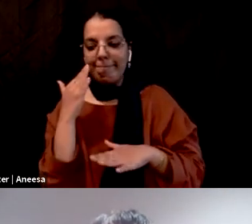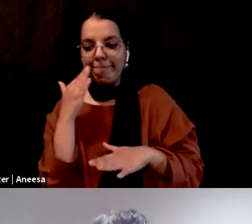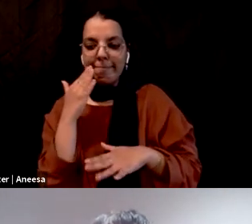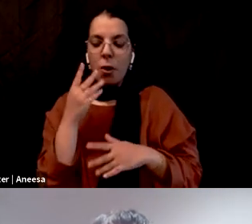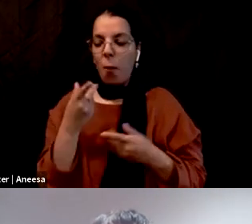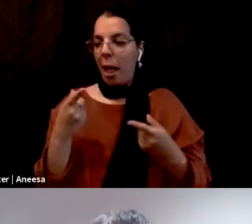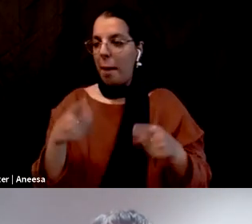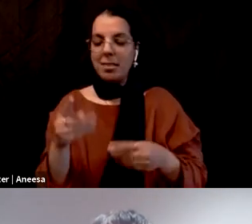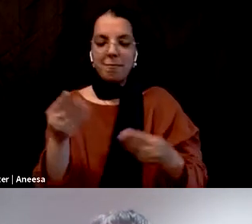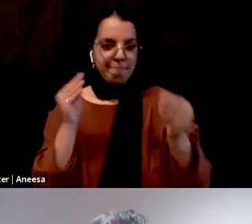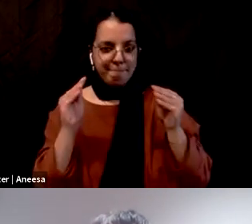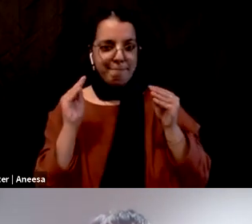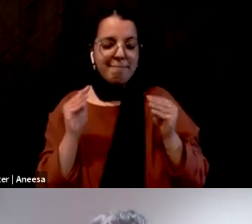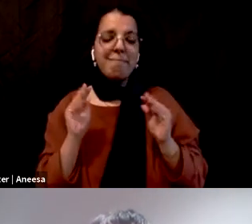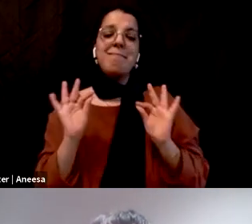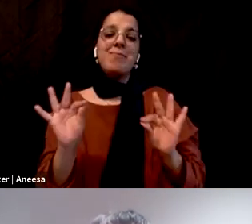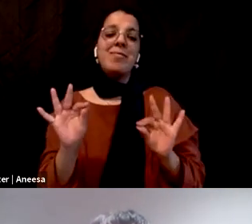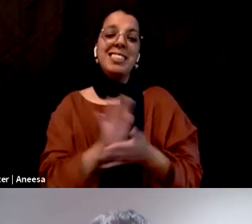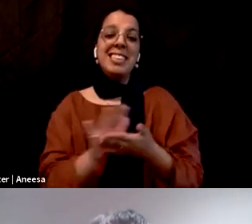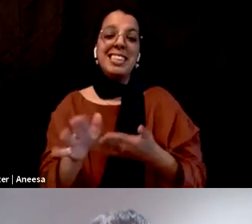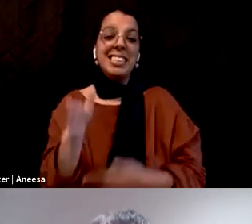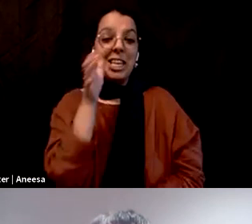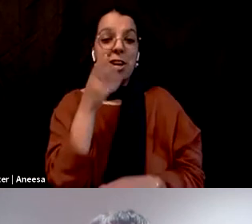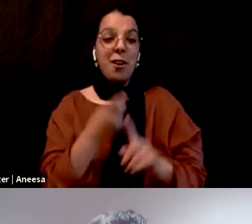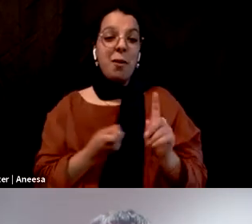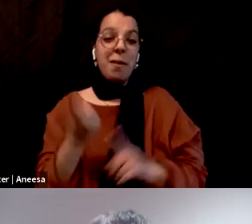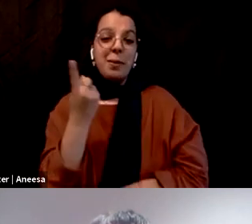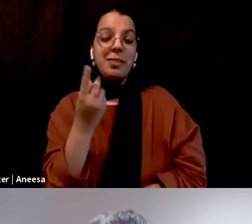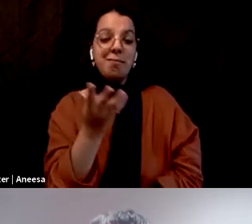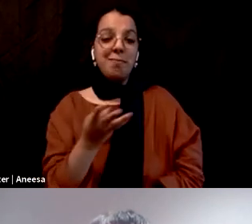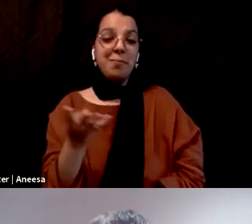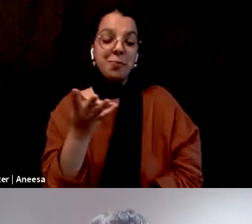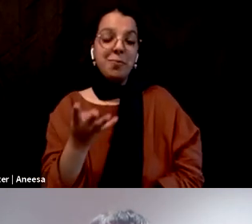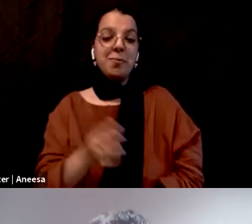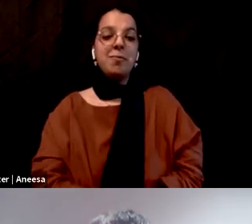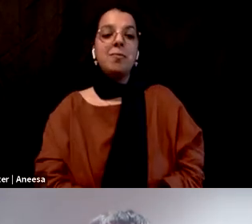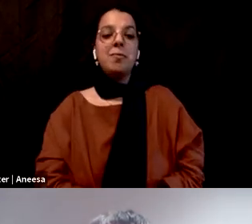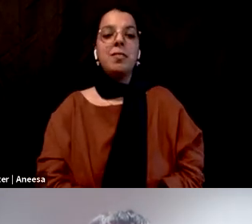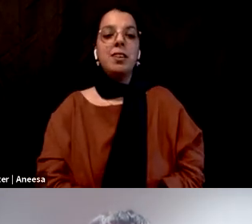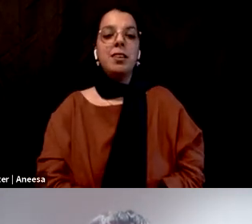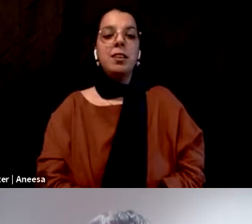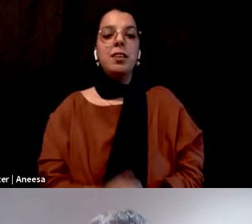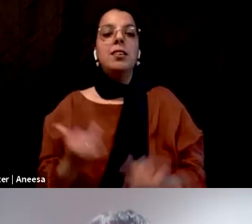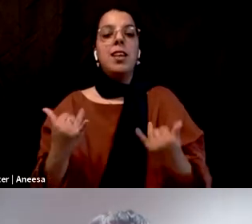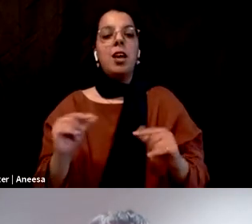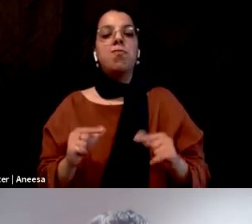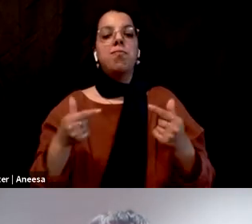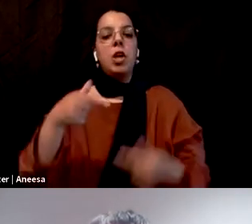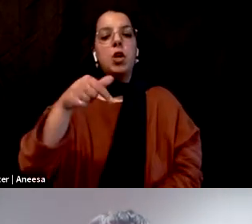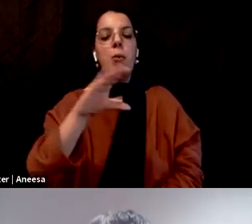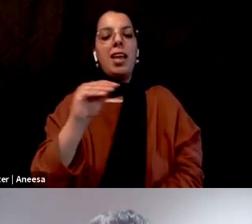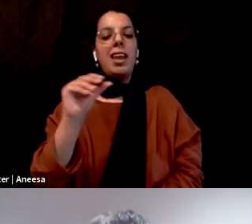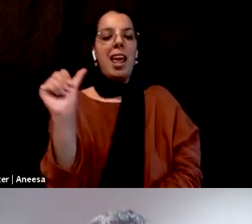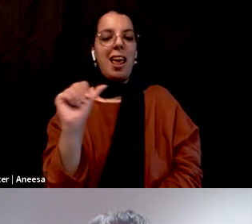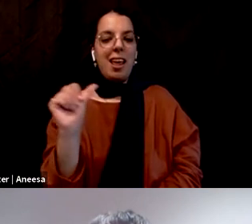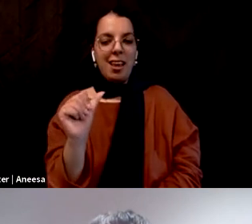us. So good to hear from everyone. And now I'm going to go to the Q&A and start asking